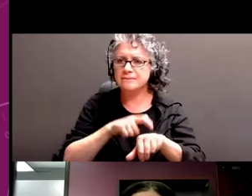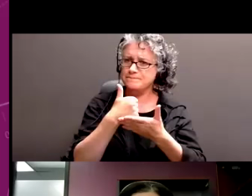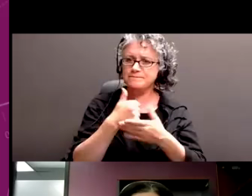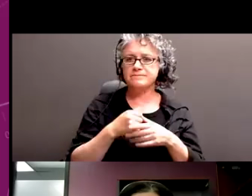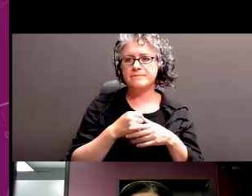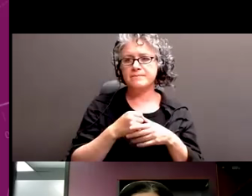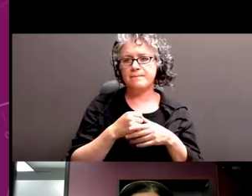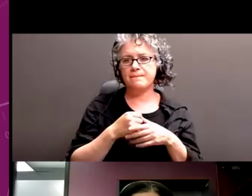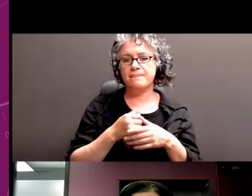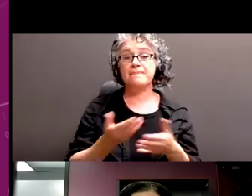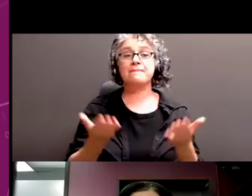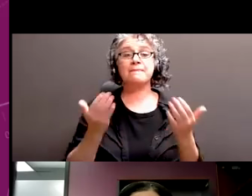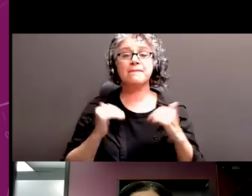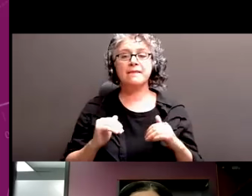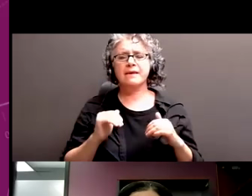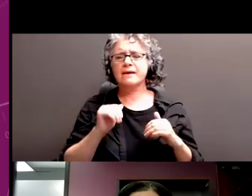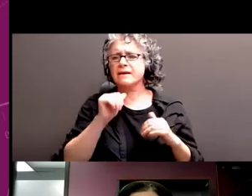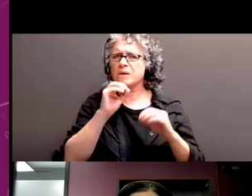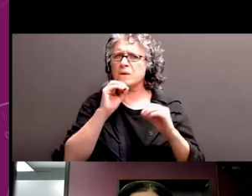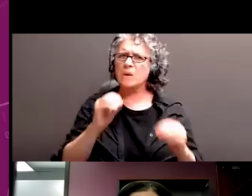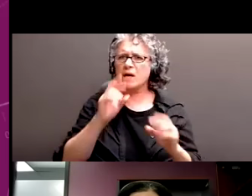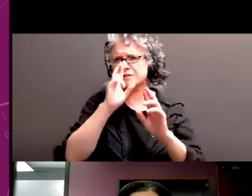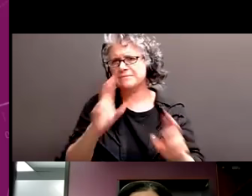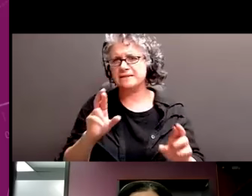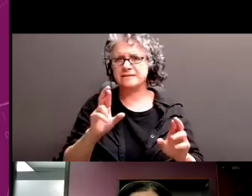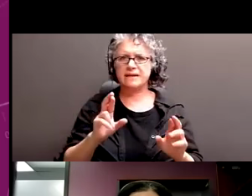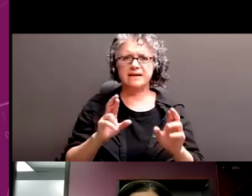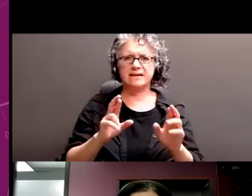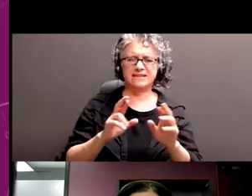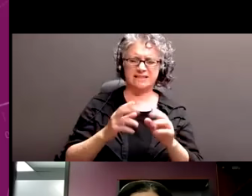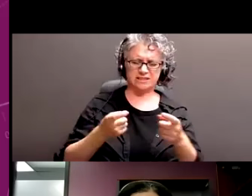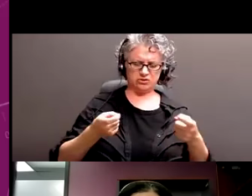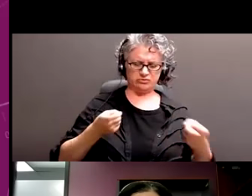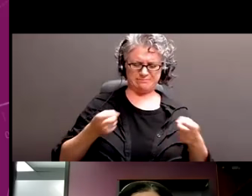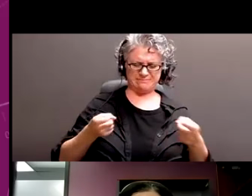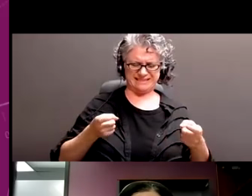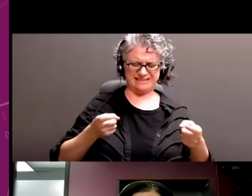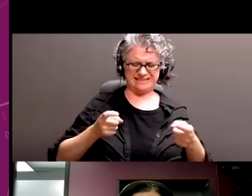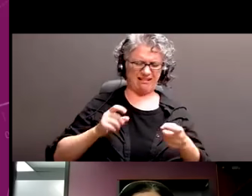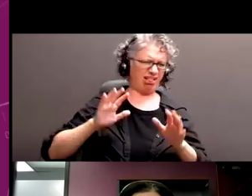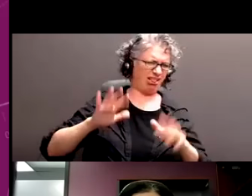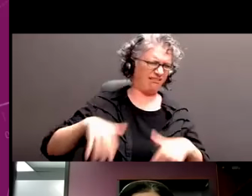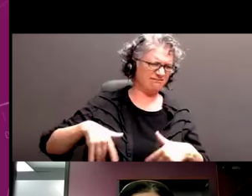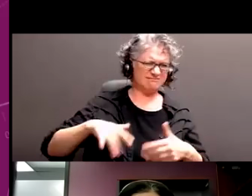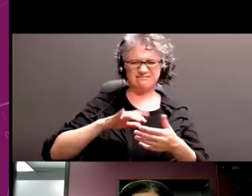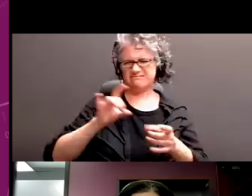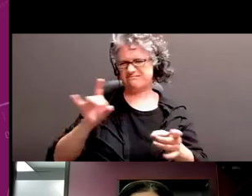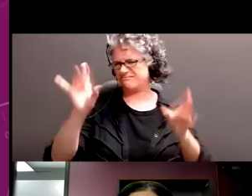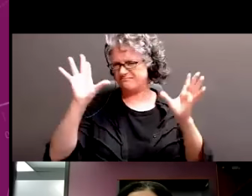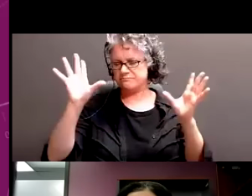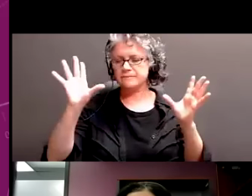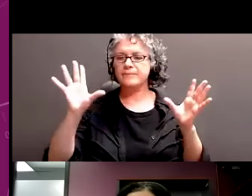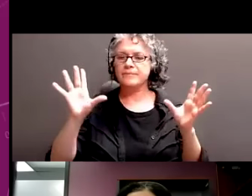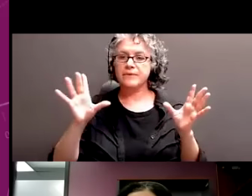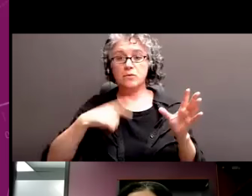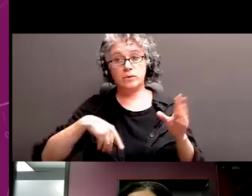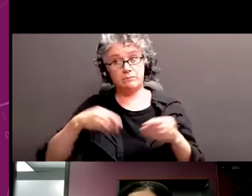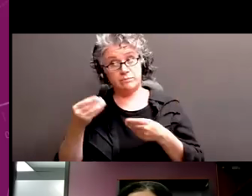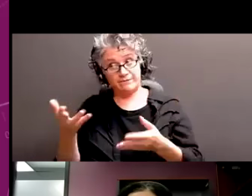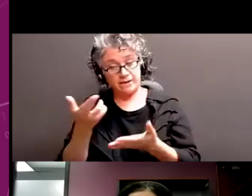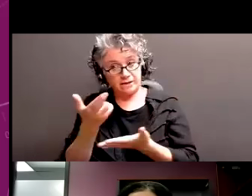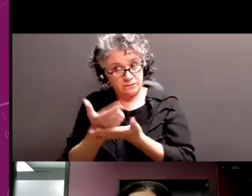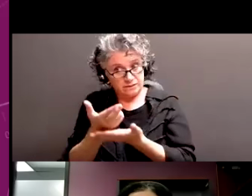disrespect and mistreatment. The helpline counselors will provide information to the caller about services, but we also